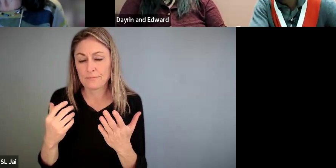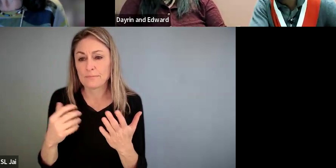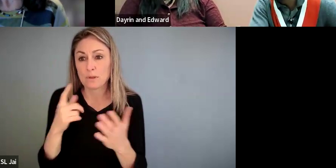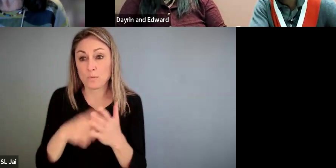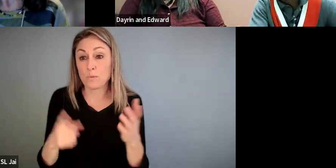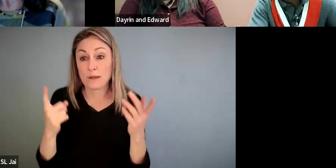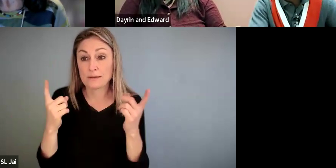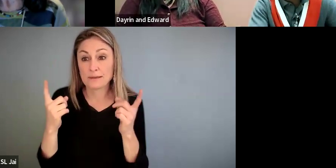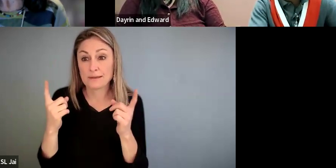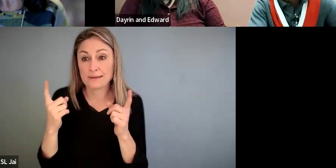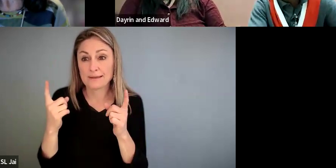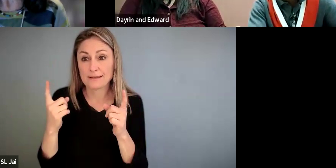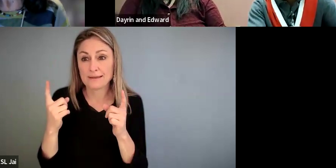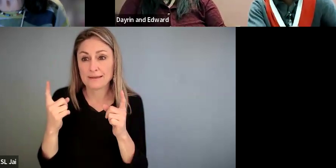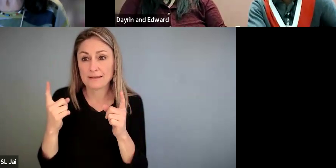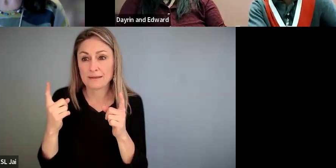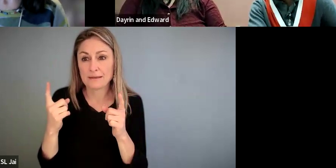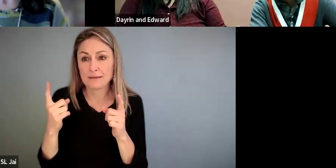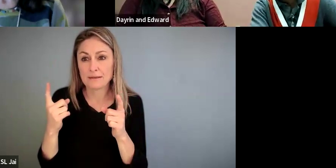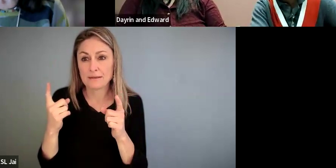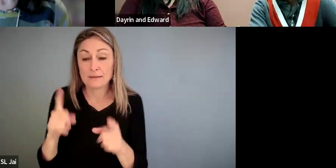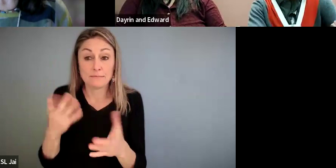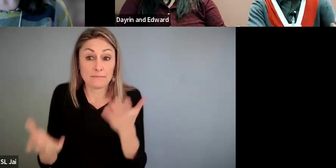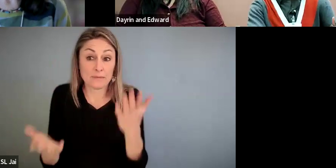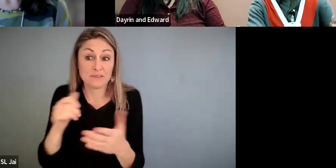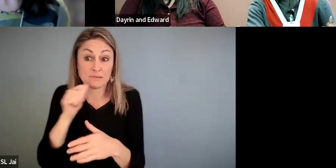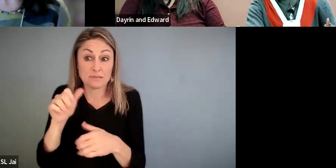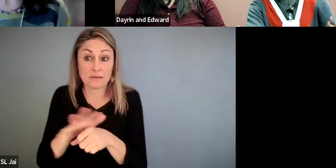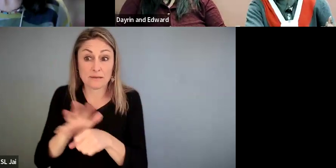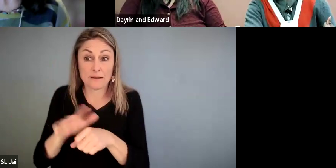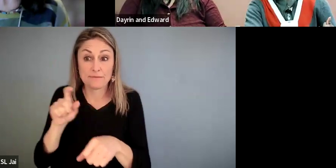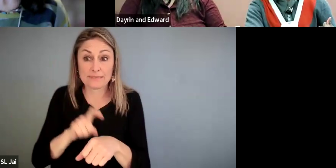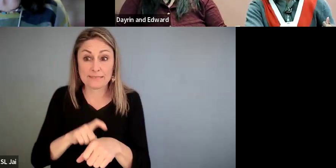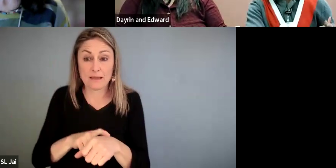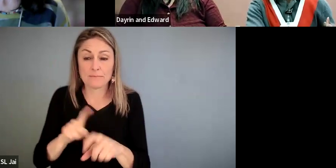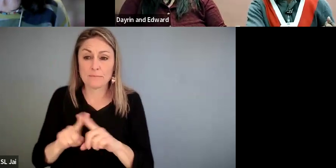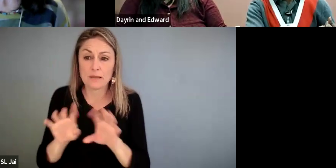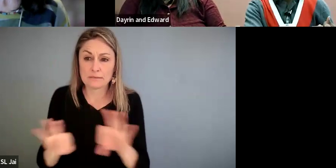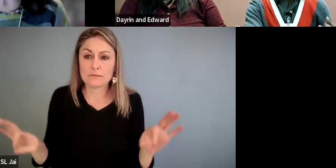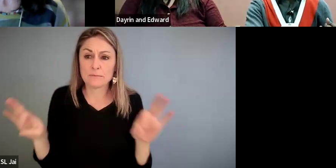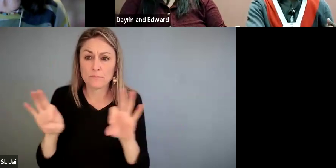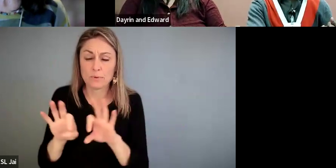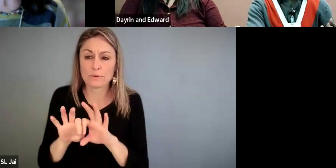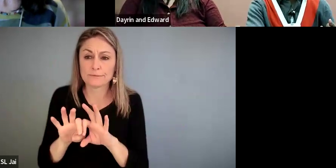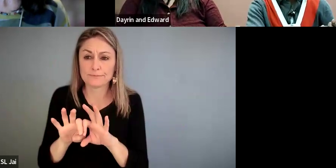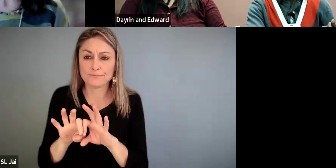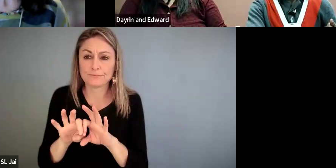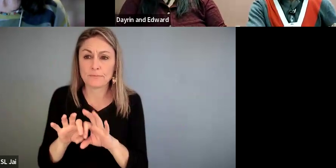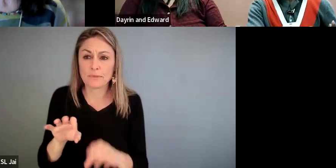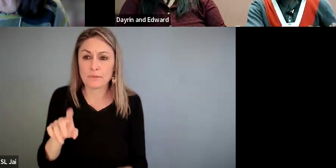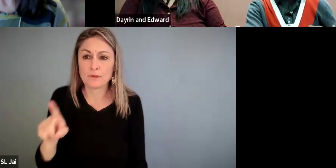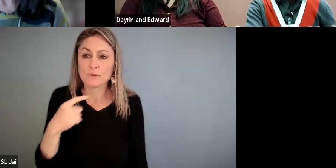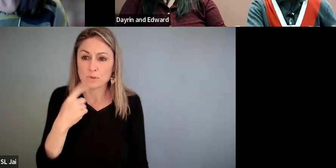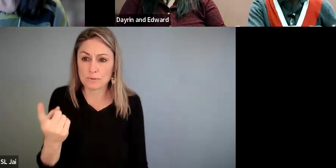doctor wants they may not have time. It is important that you tell